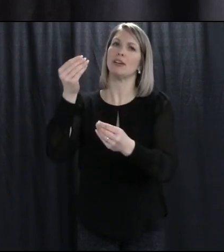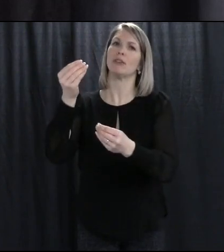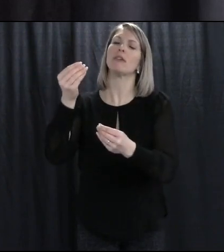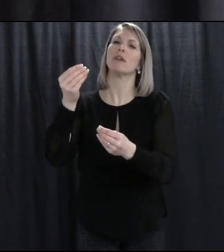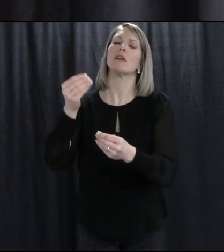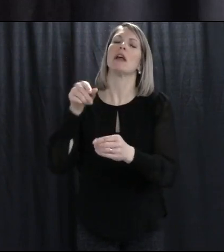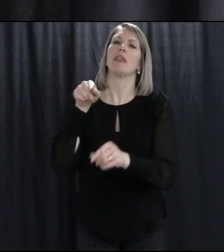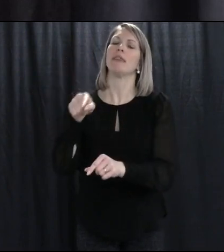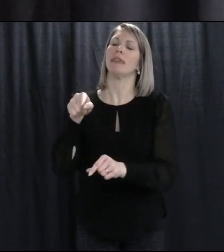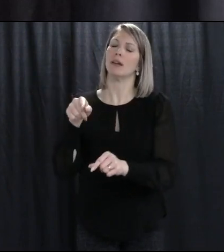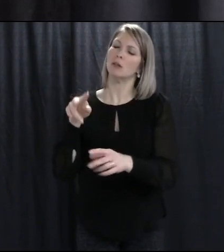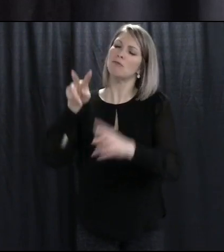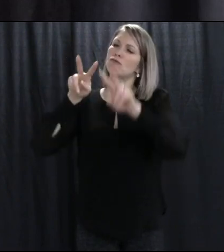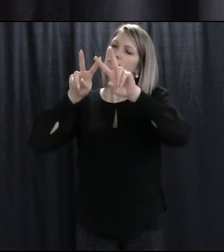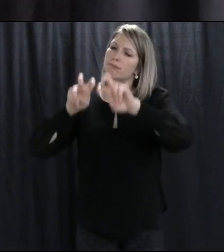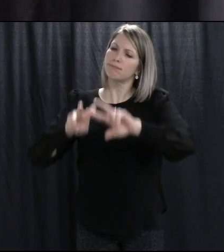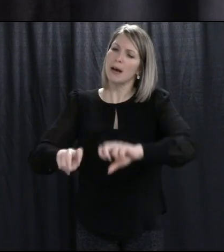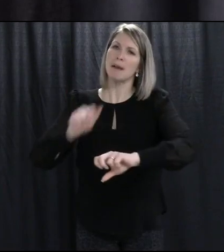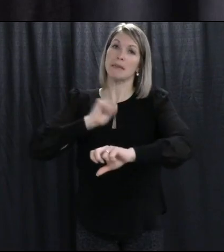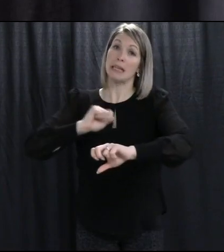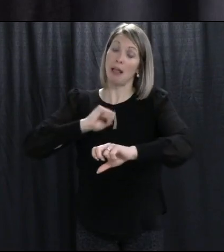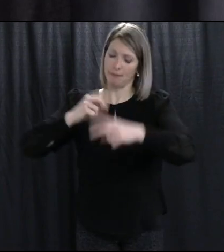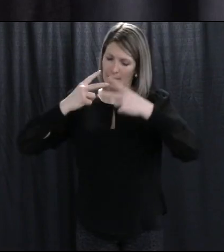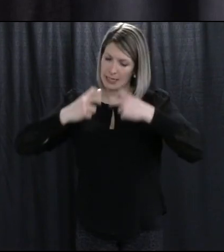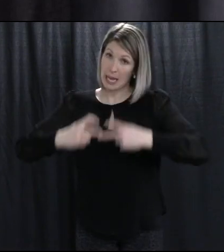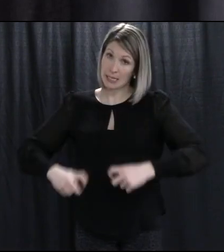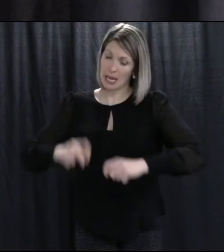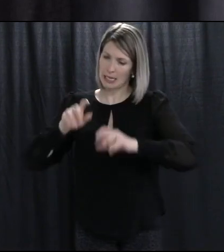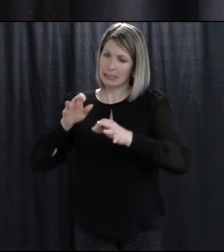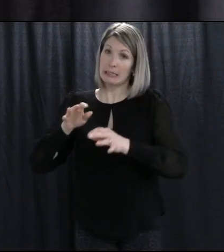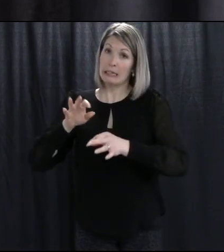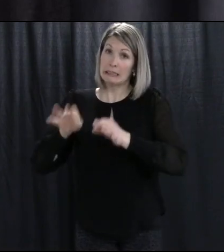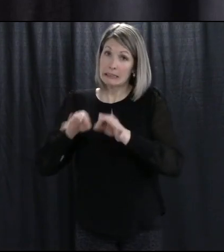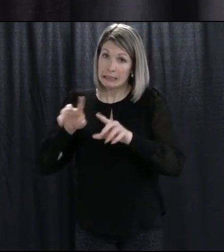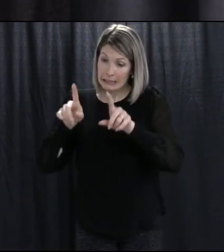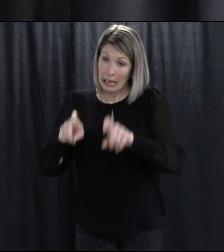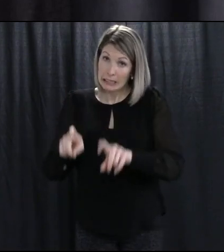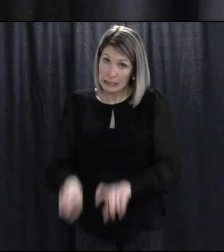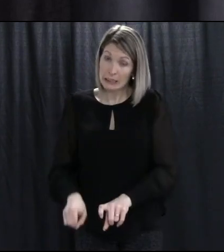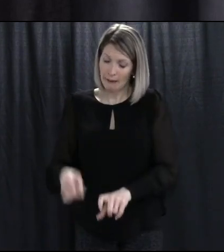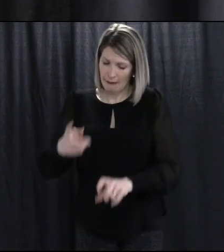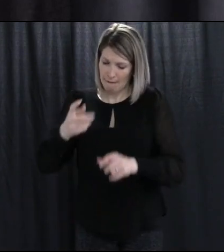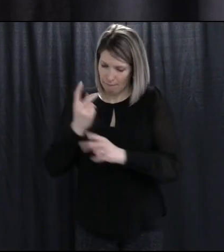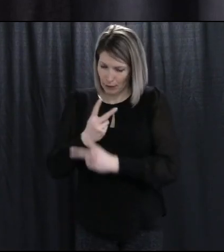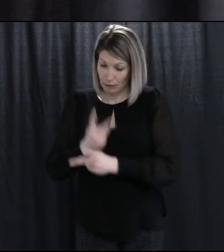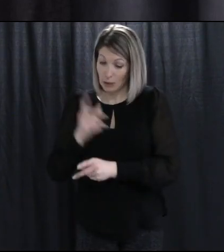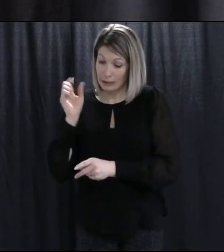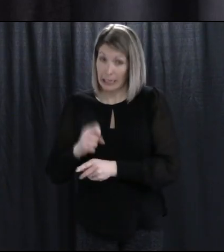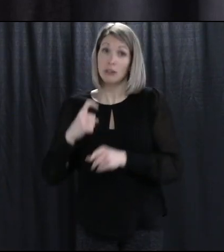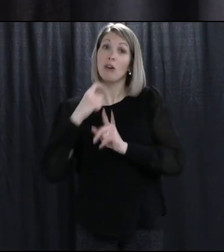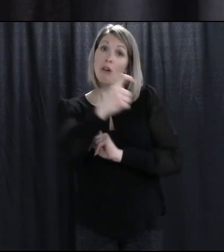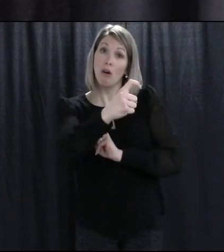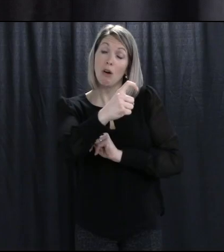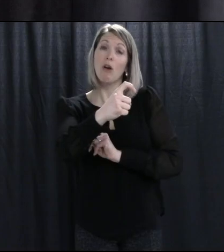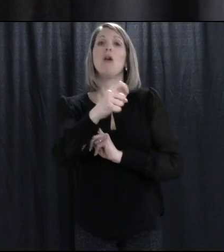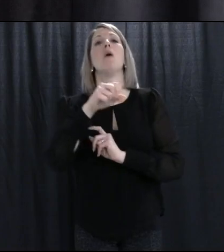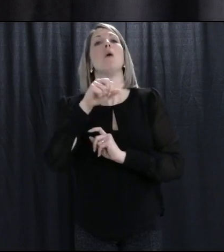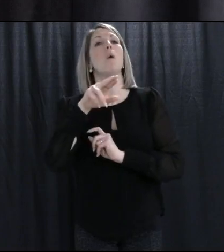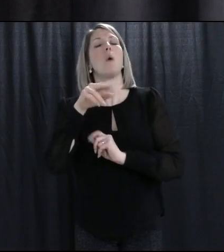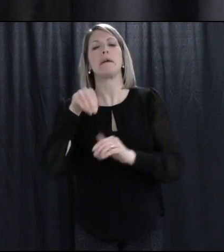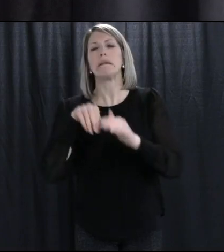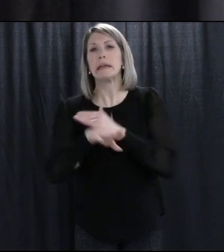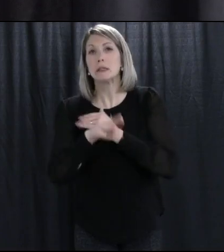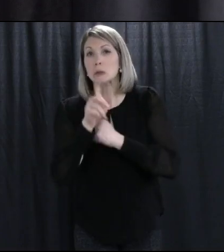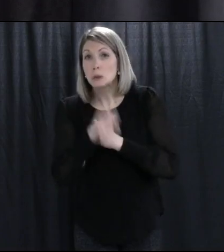811, and you can get the answers you need from that website for anyone with access to the internet. I